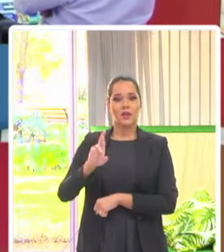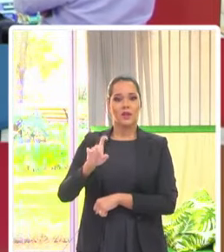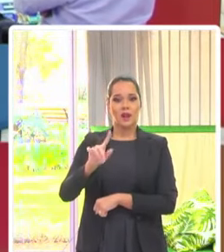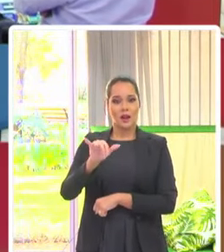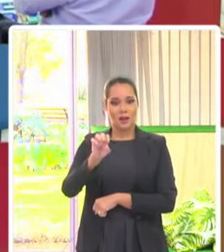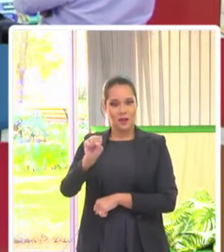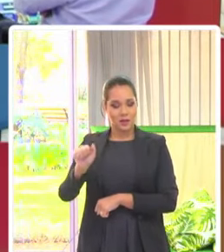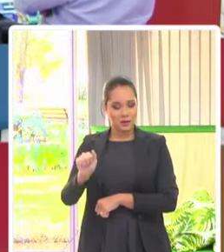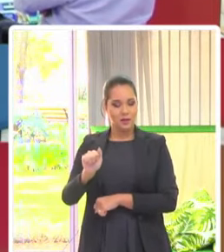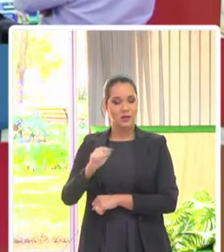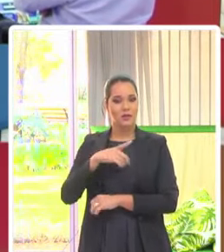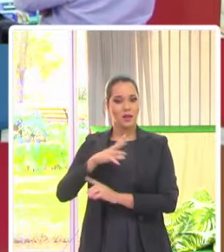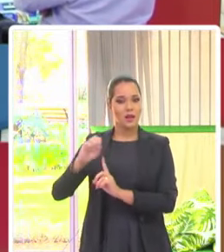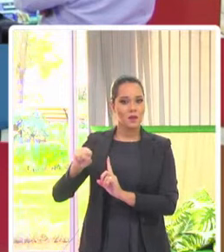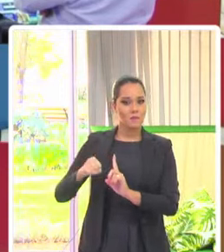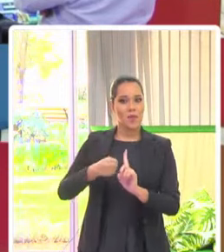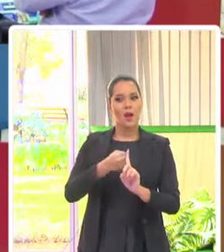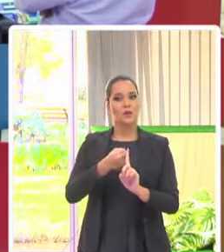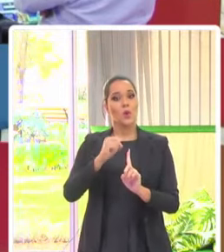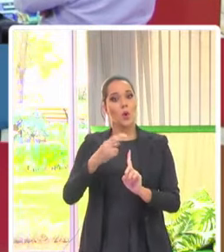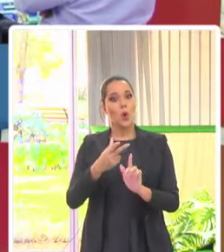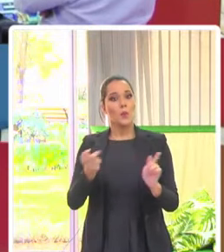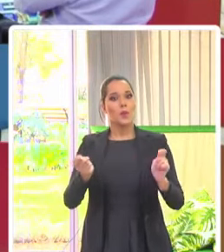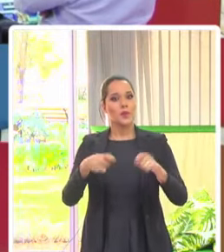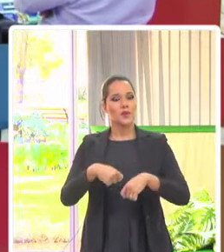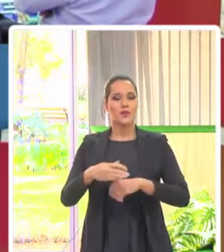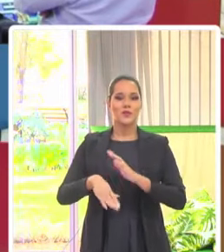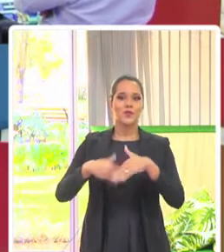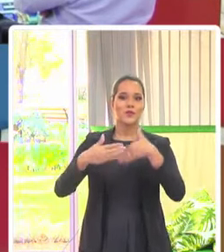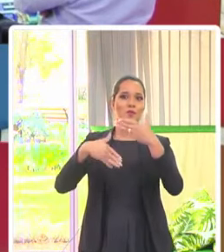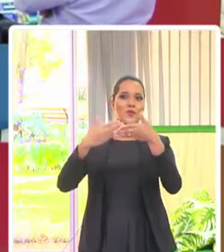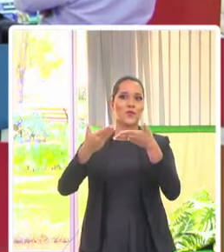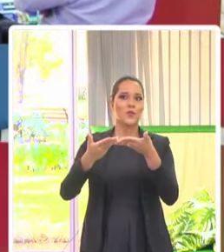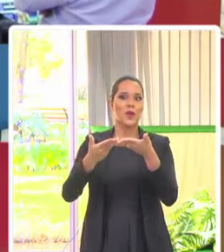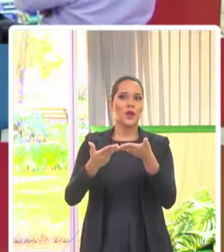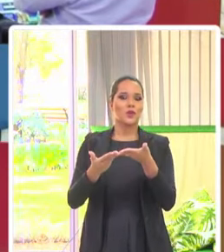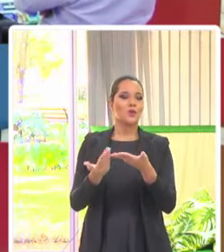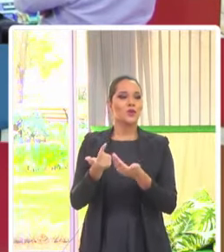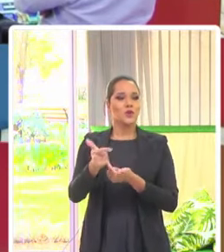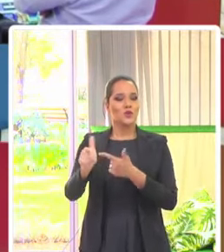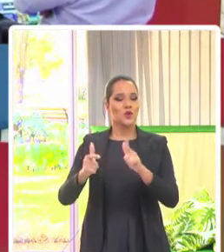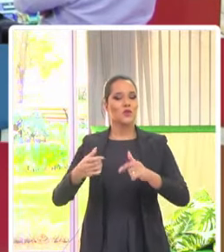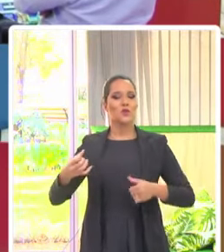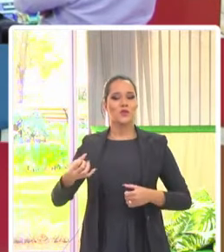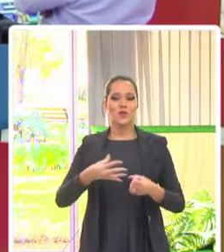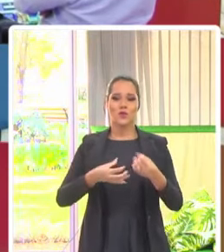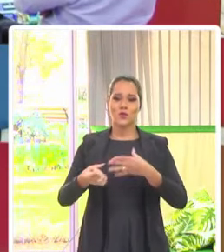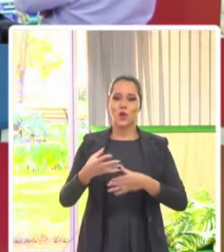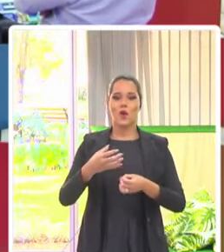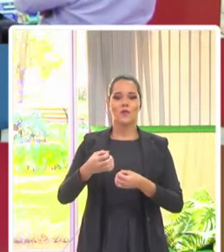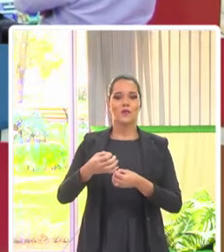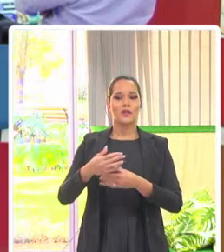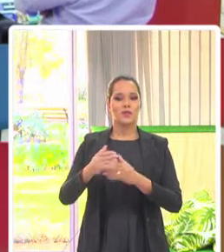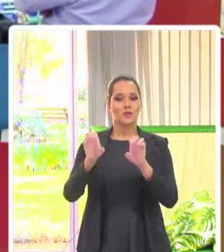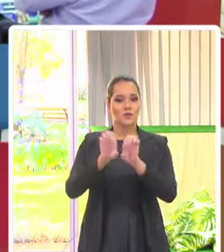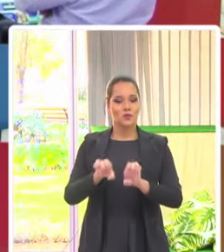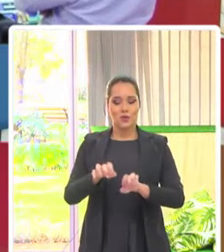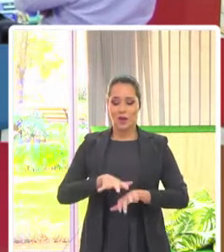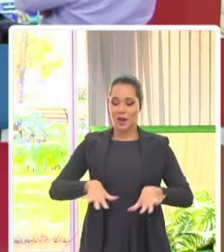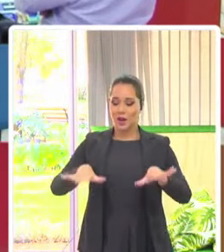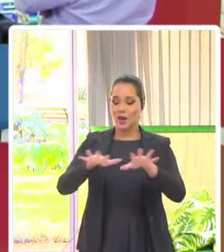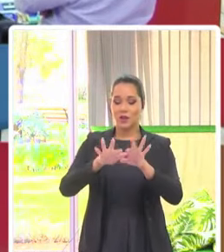or enabled the development of other or new DPIs. Do you see subnational governments as